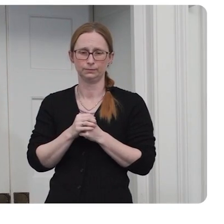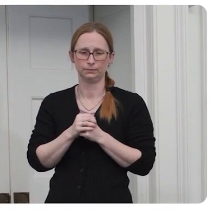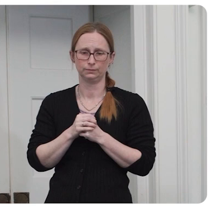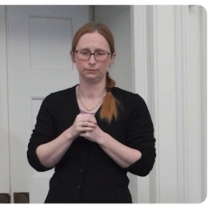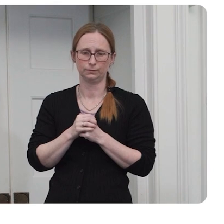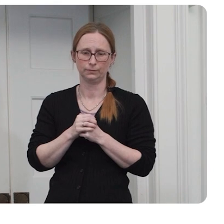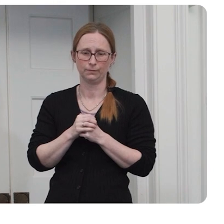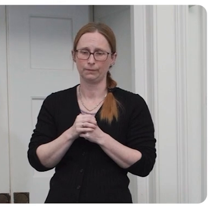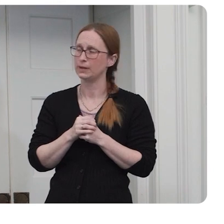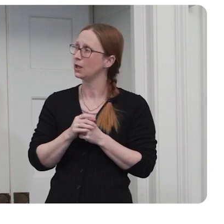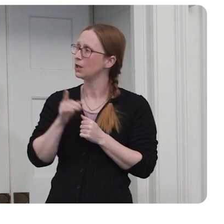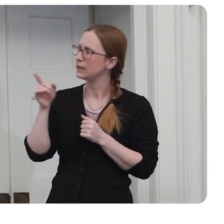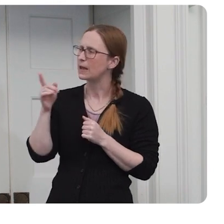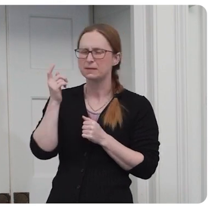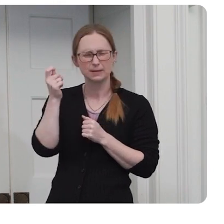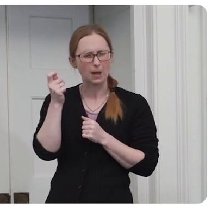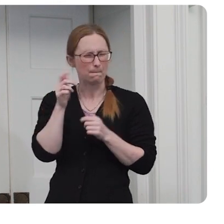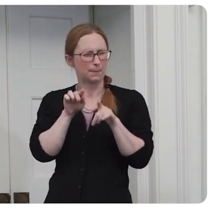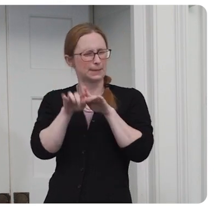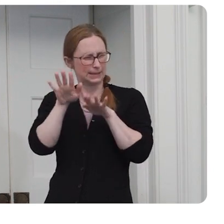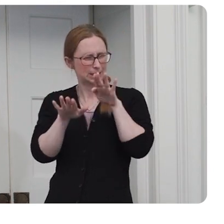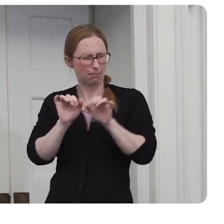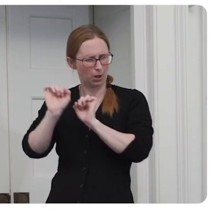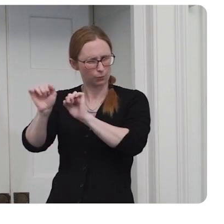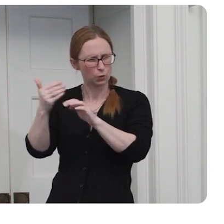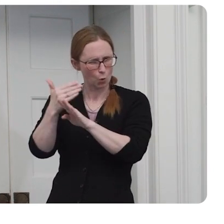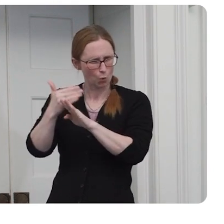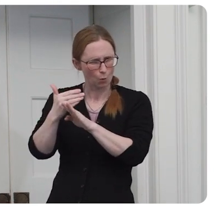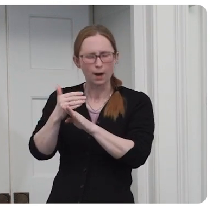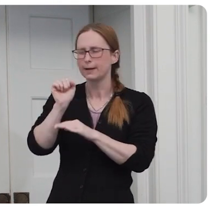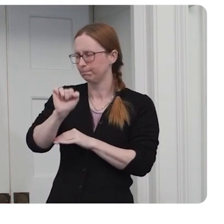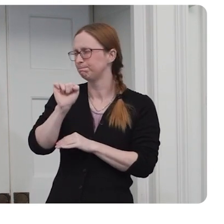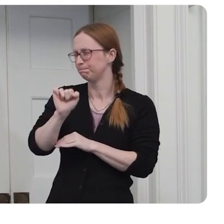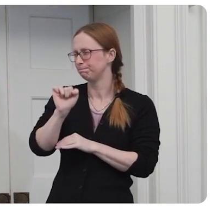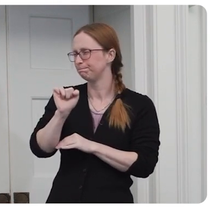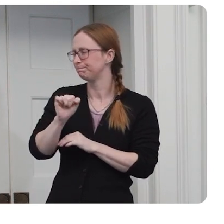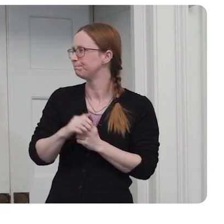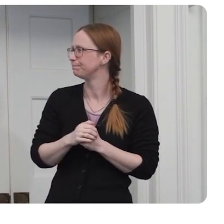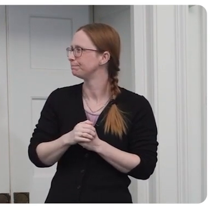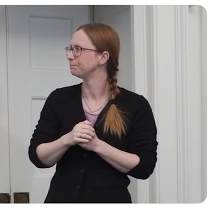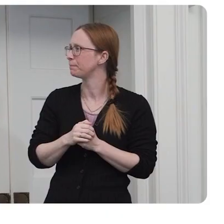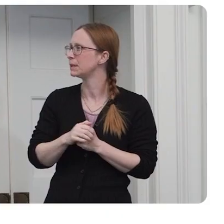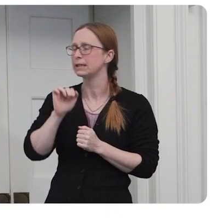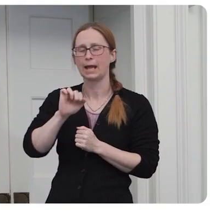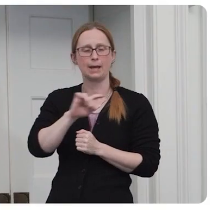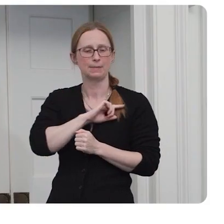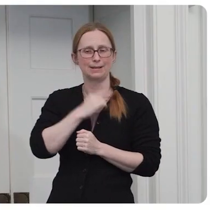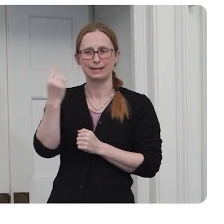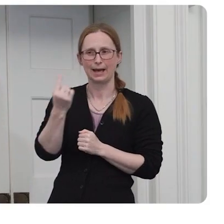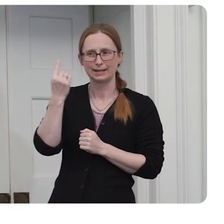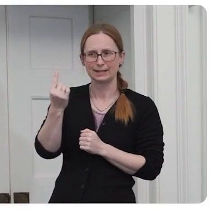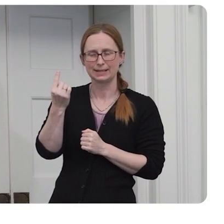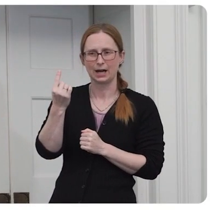Do you see that there's any that's a bit the same like yours? Yeah. How, Grace?